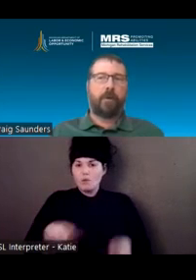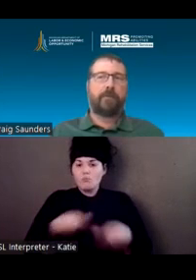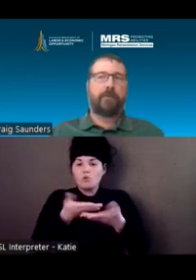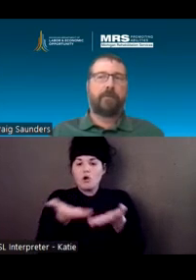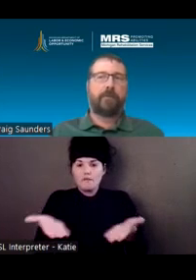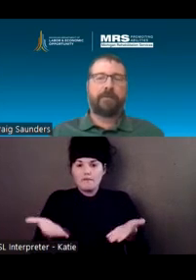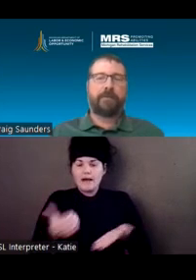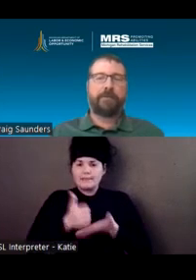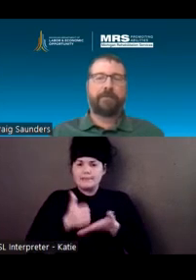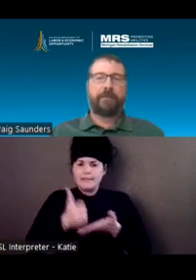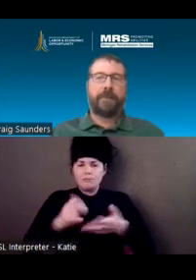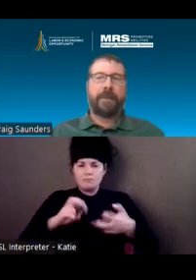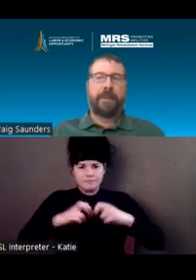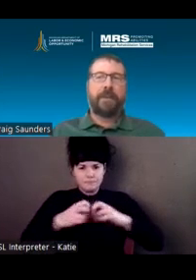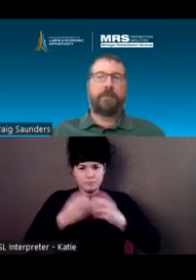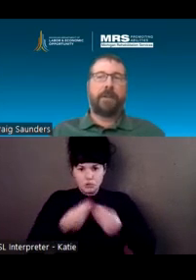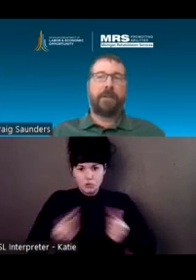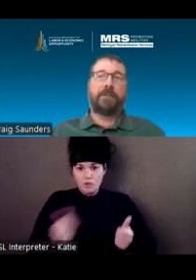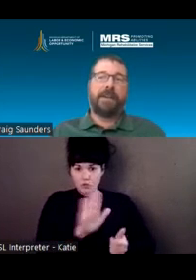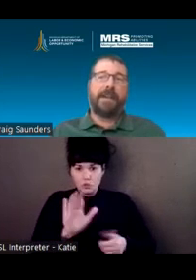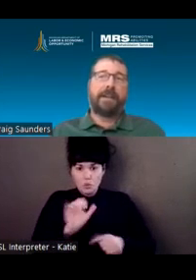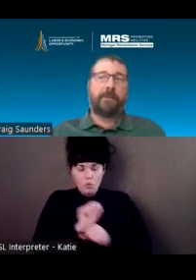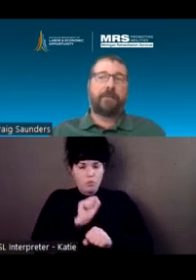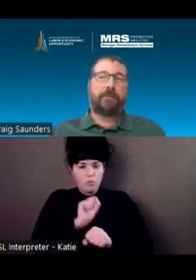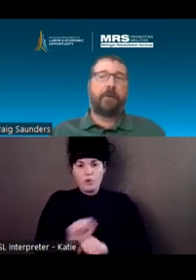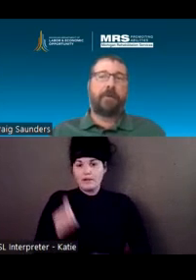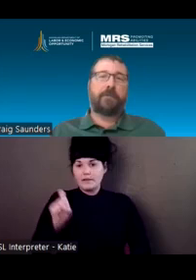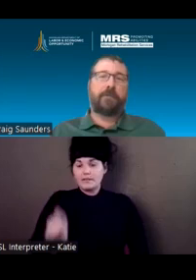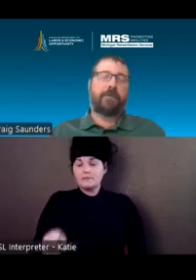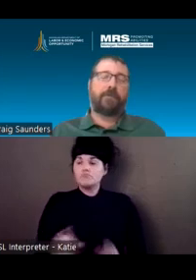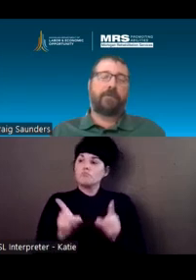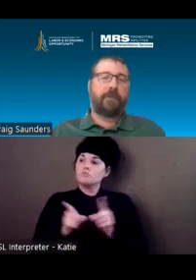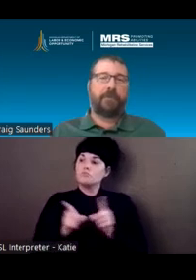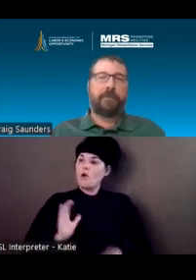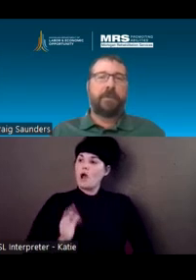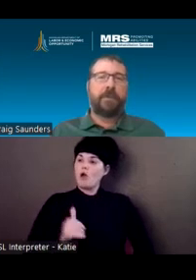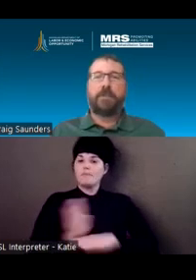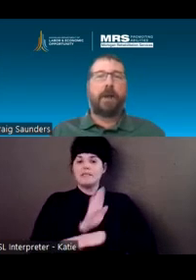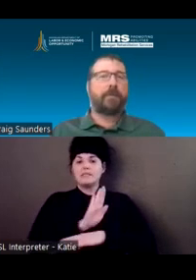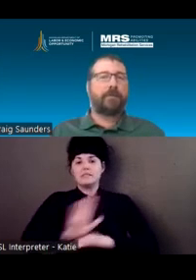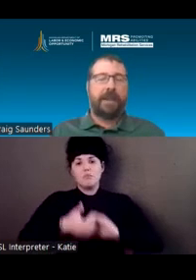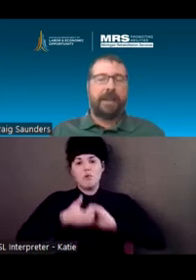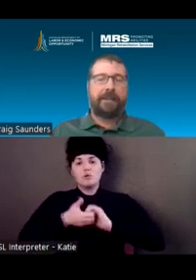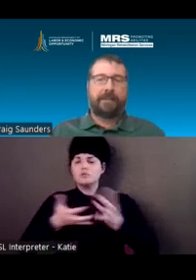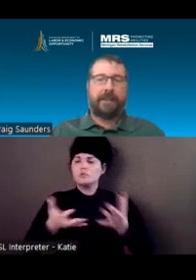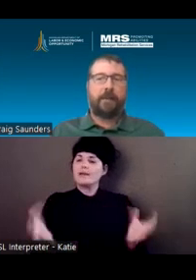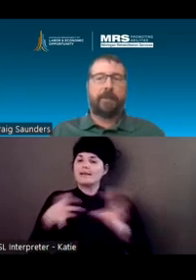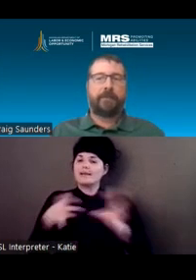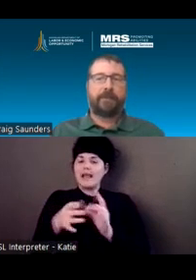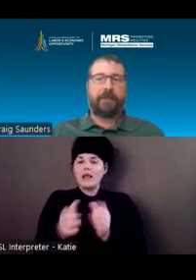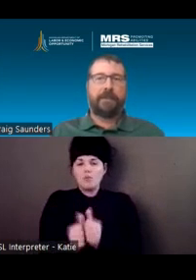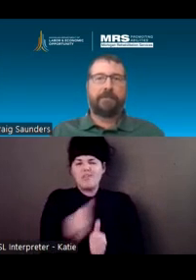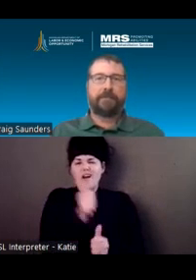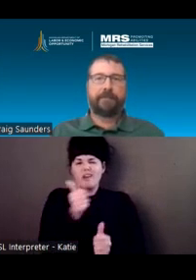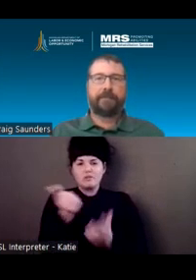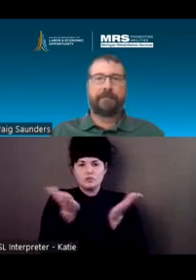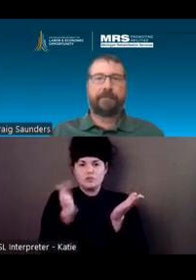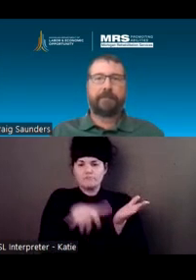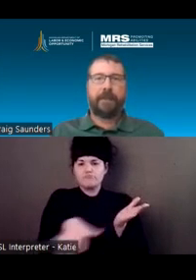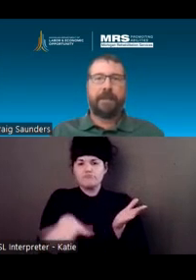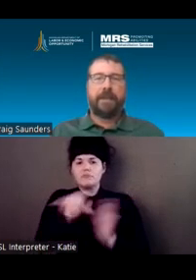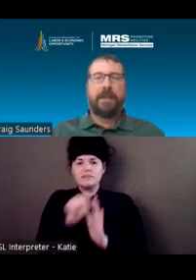partners' workforce needs, as well as to connect our business partners with services throughout the state to help them succeed.